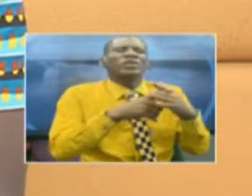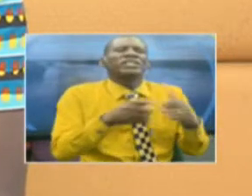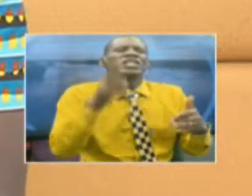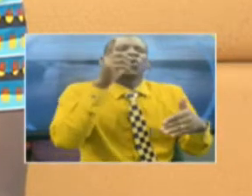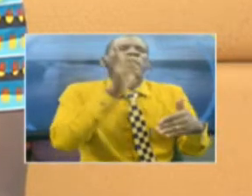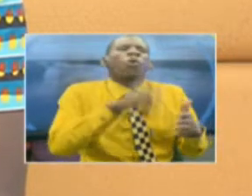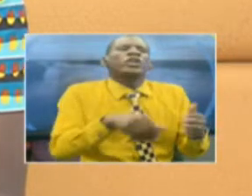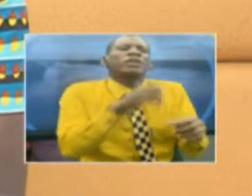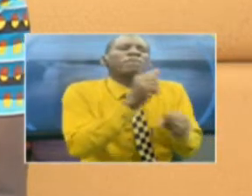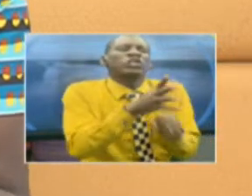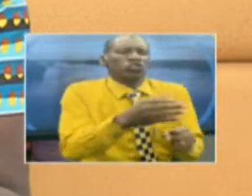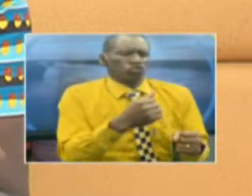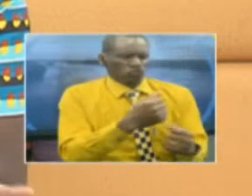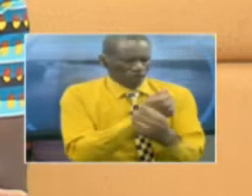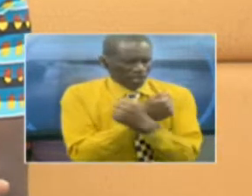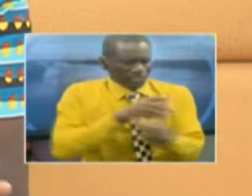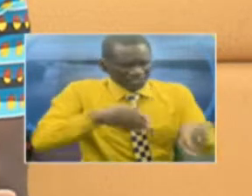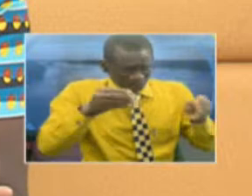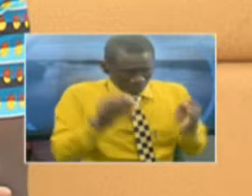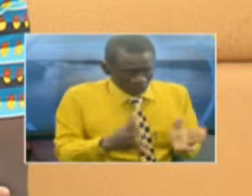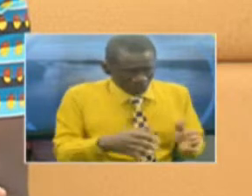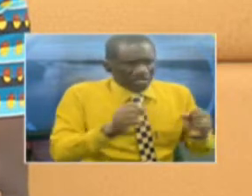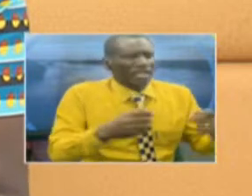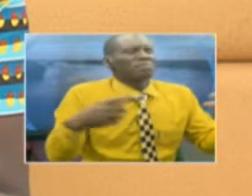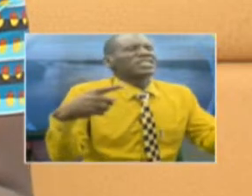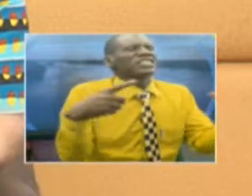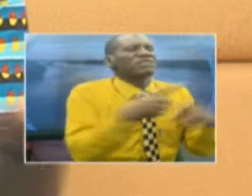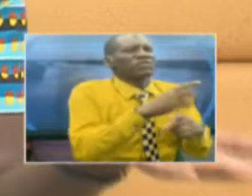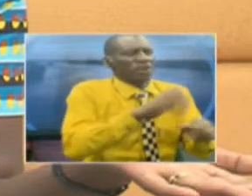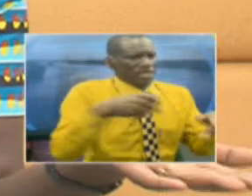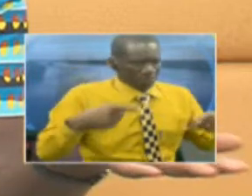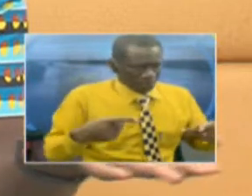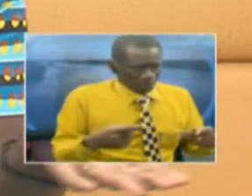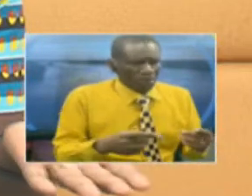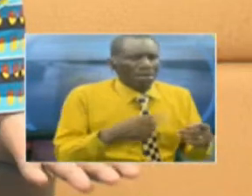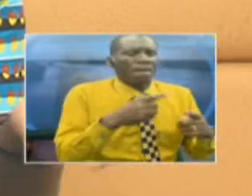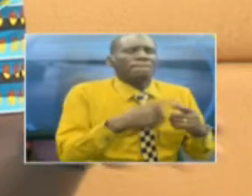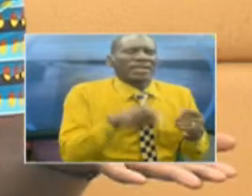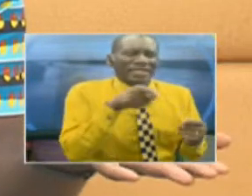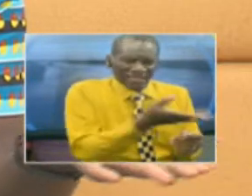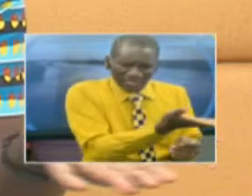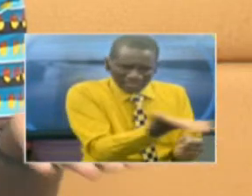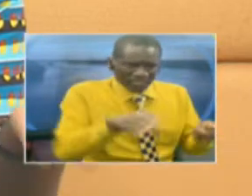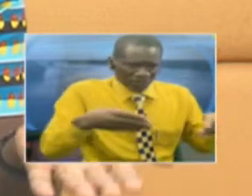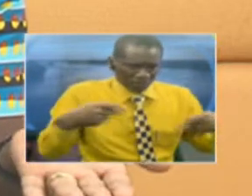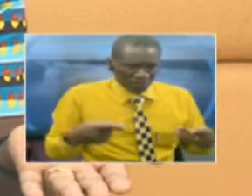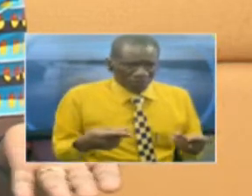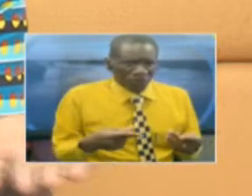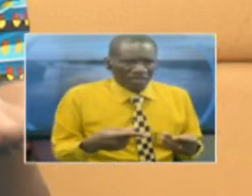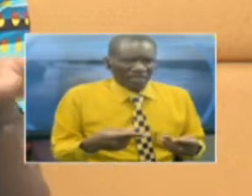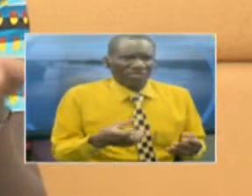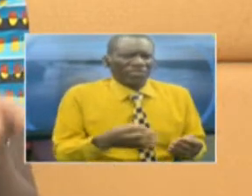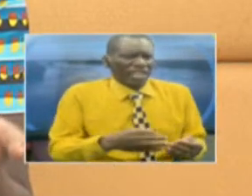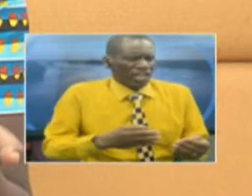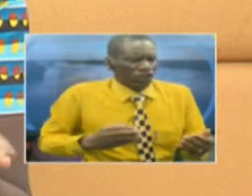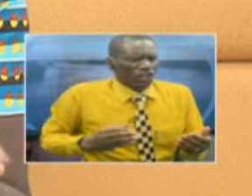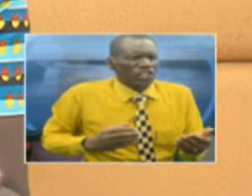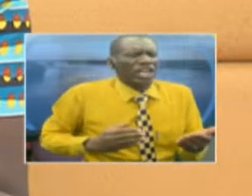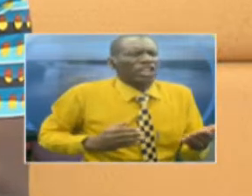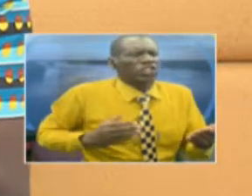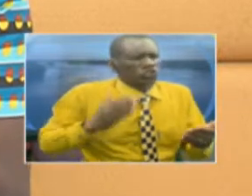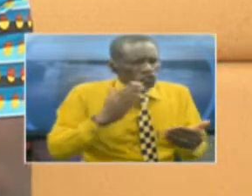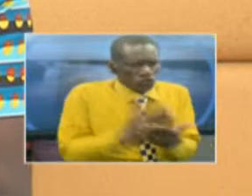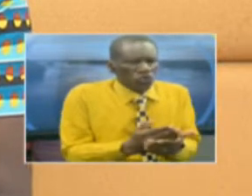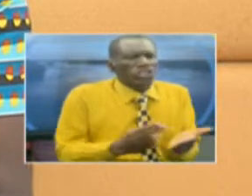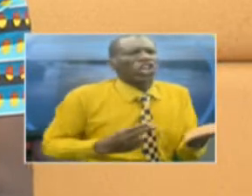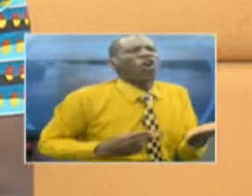attracts them, it can be different for two people. But there are people who are attracted by genuineness, by the person, by